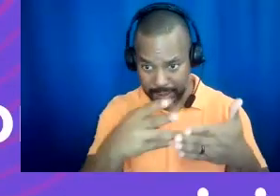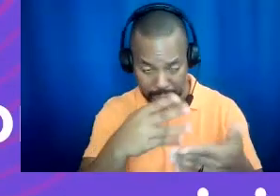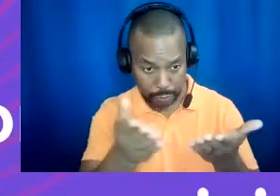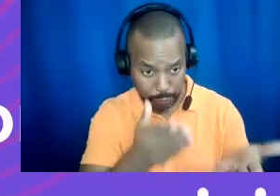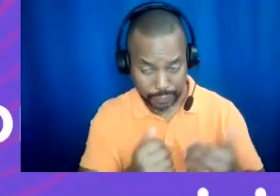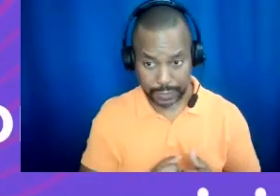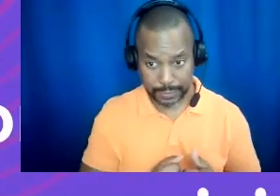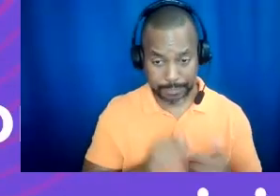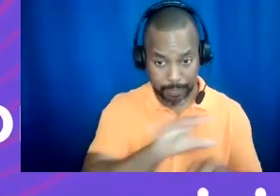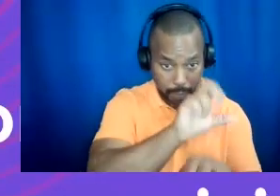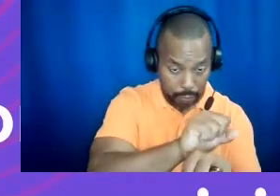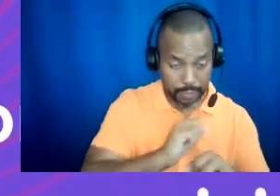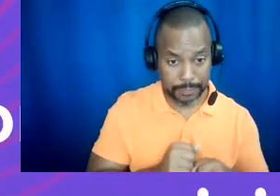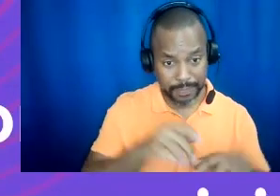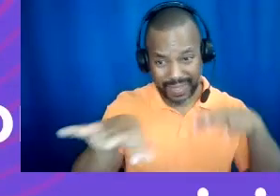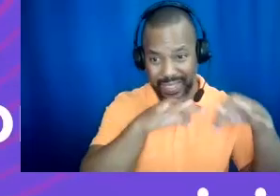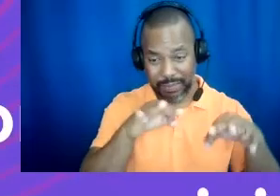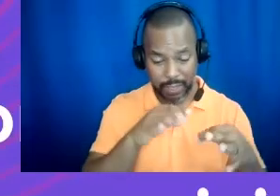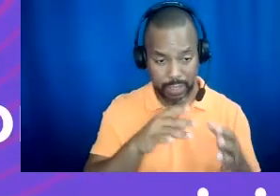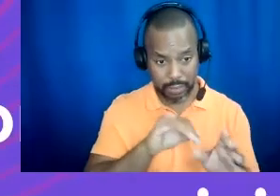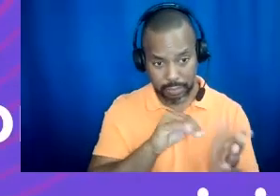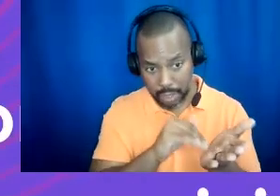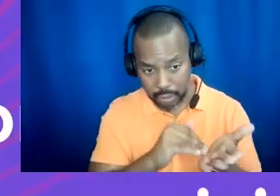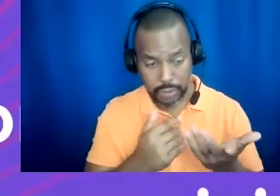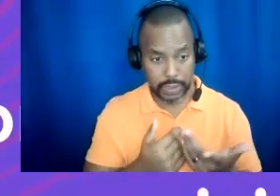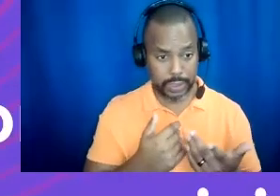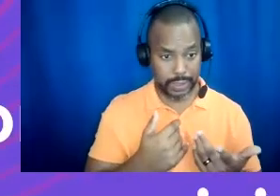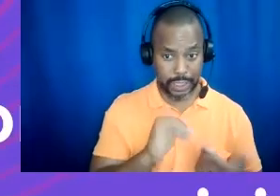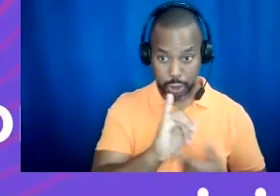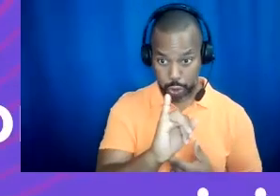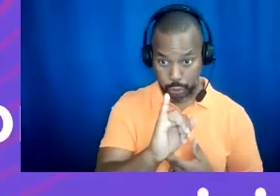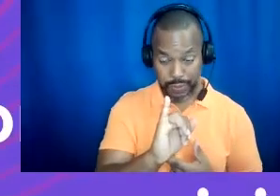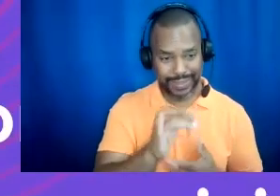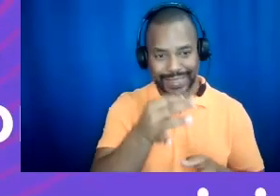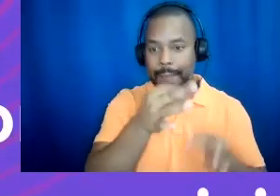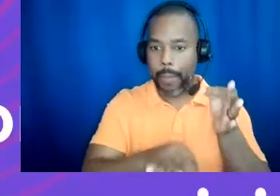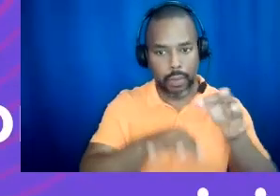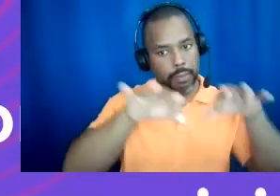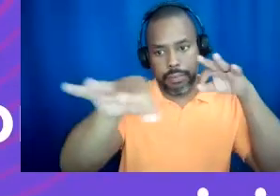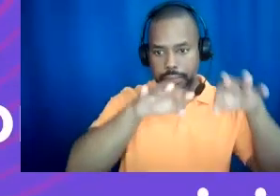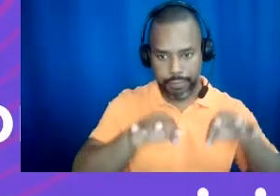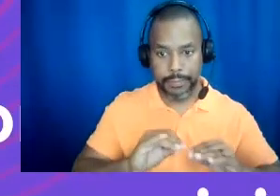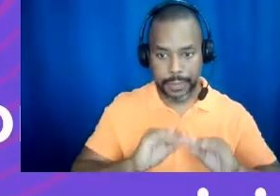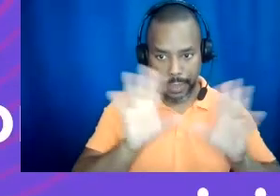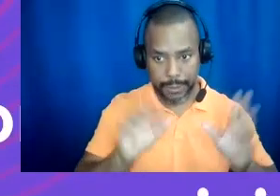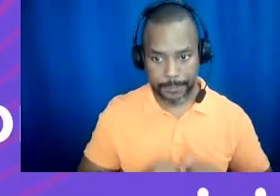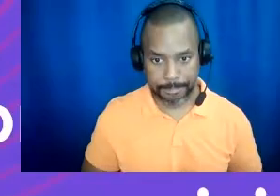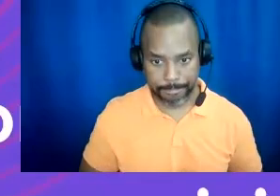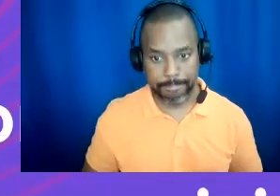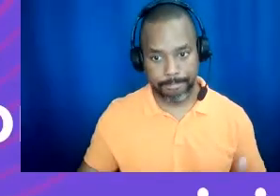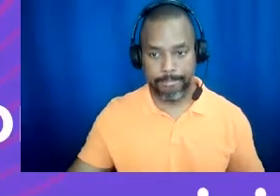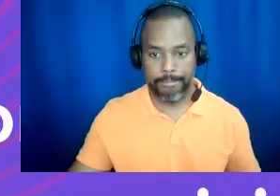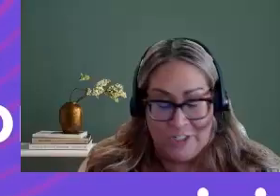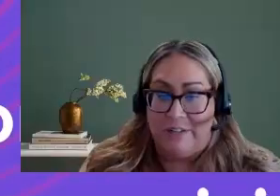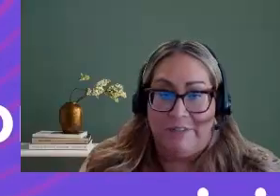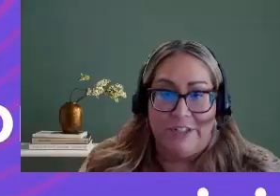specialist. They explain medical conditions, treatments, or insurance benefits in simple terms. They assist with insurance claims and